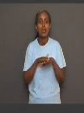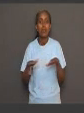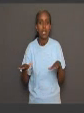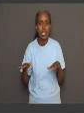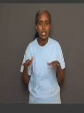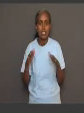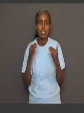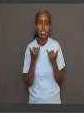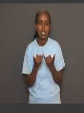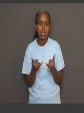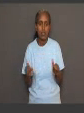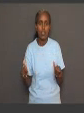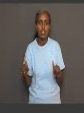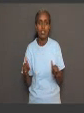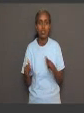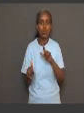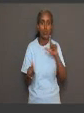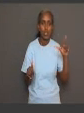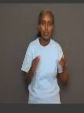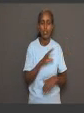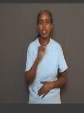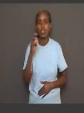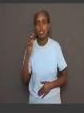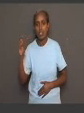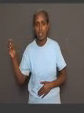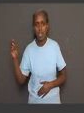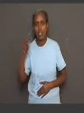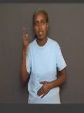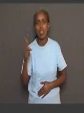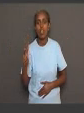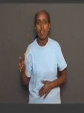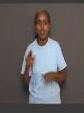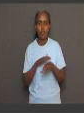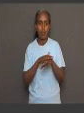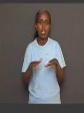is divided into left and right half-planes.